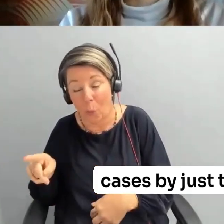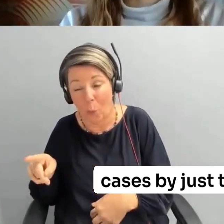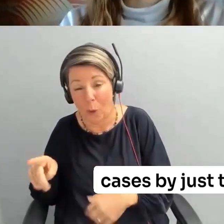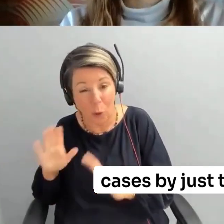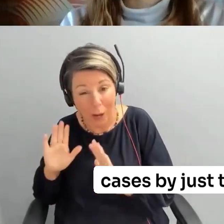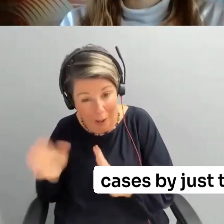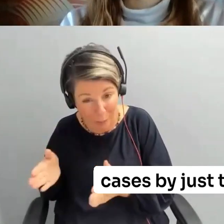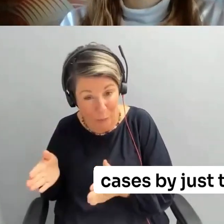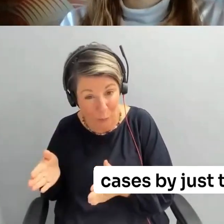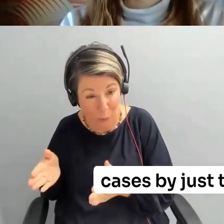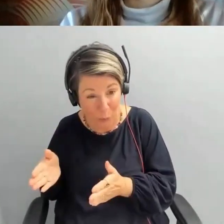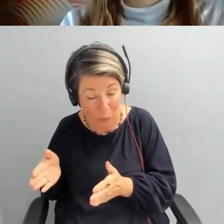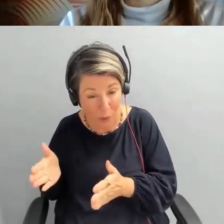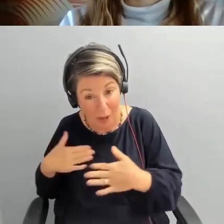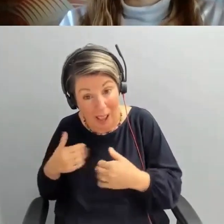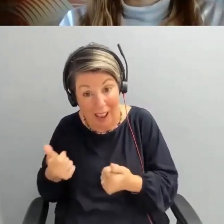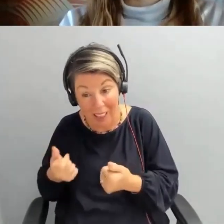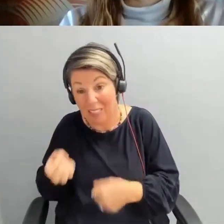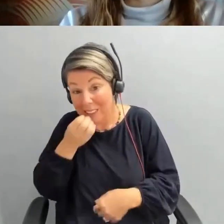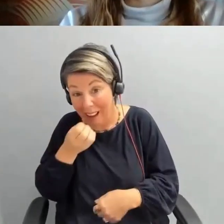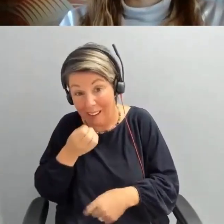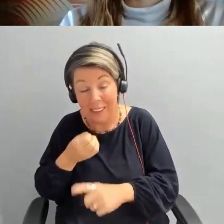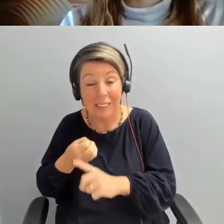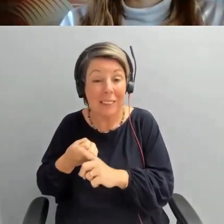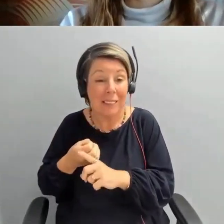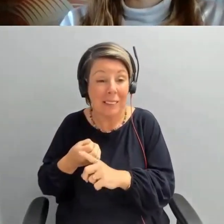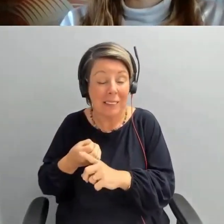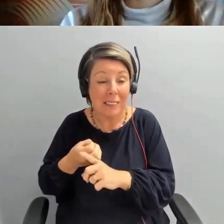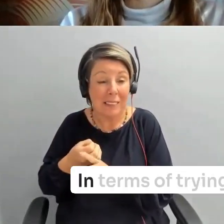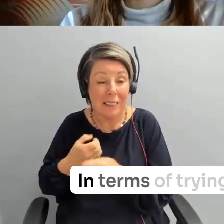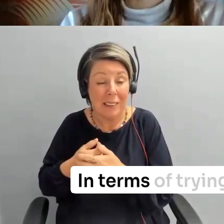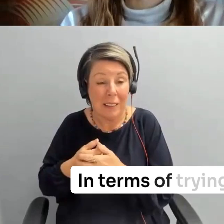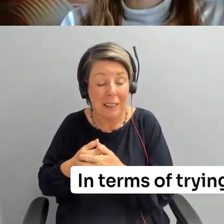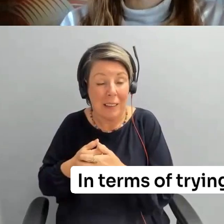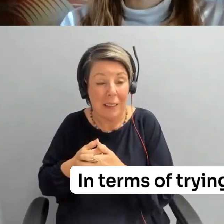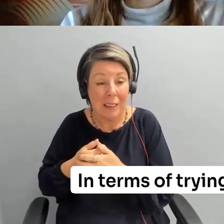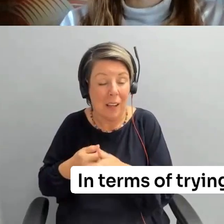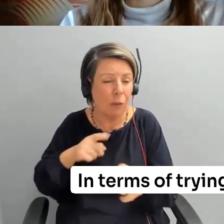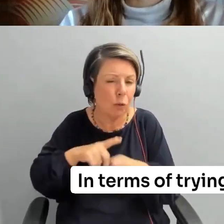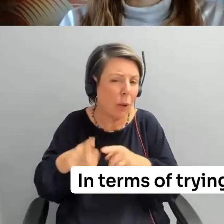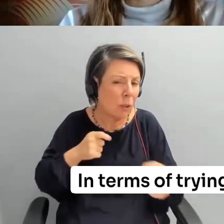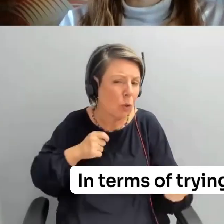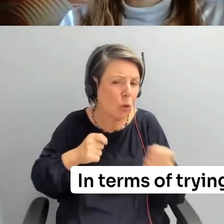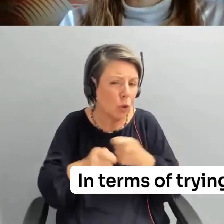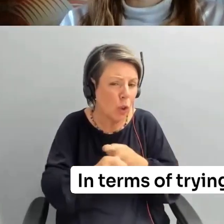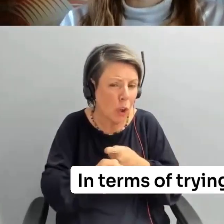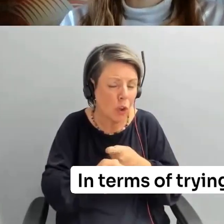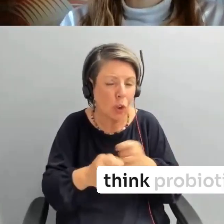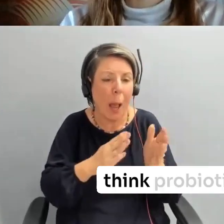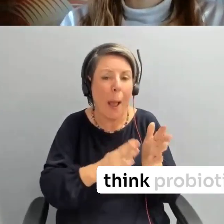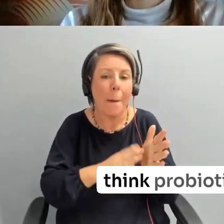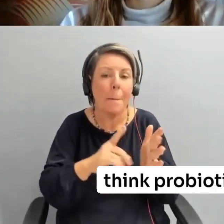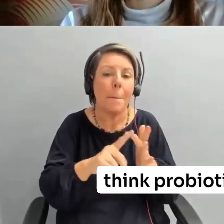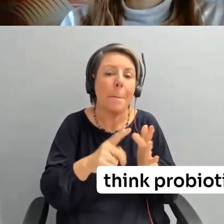to have that healthy diet. In terms of trying to change the microbiome,